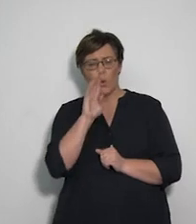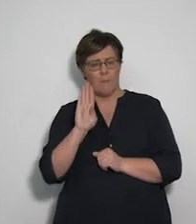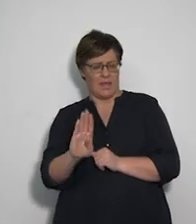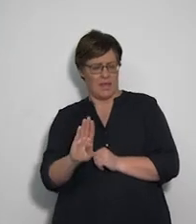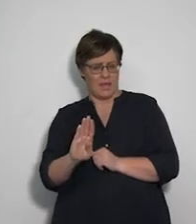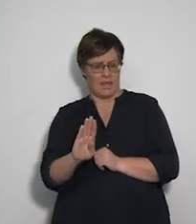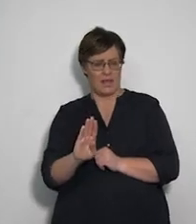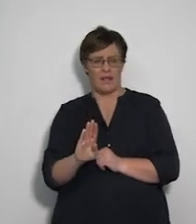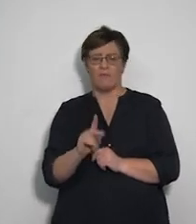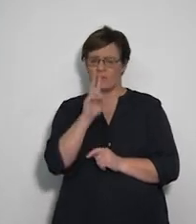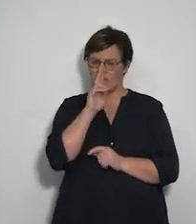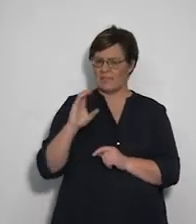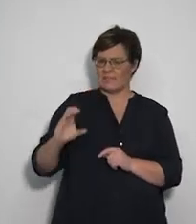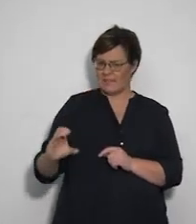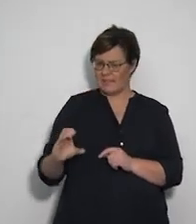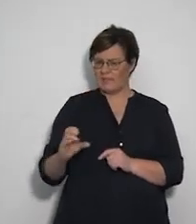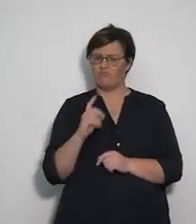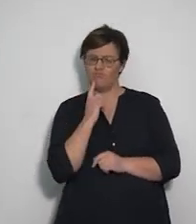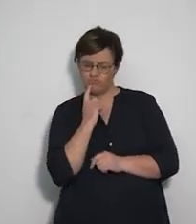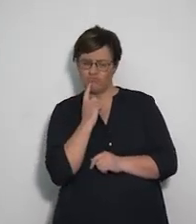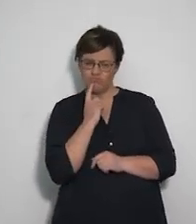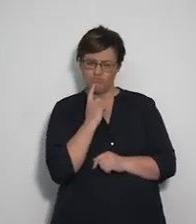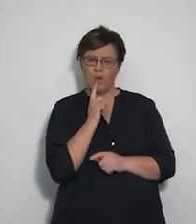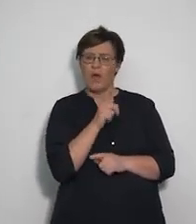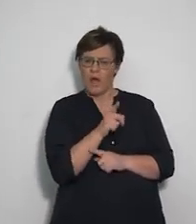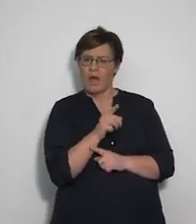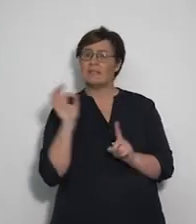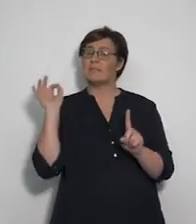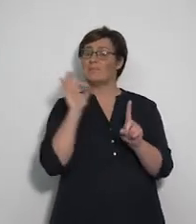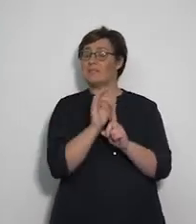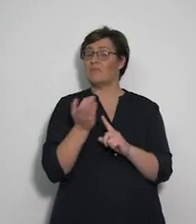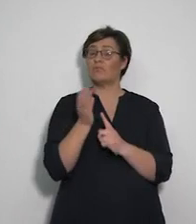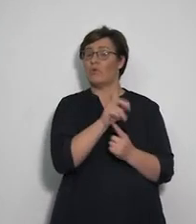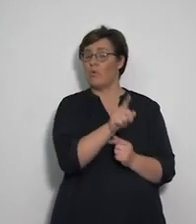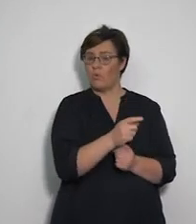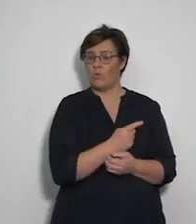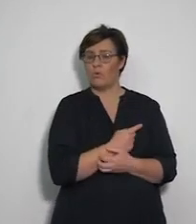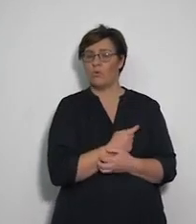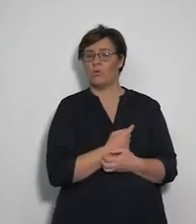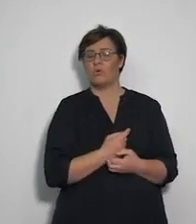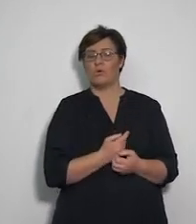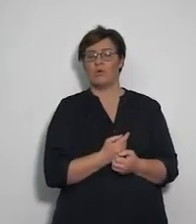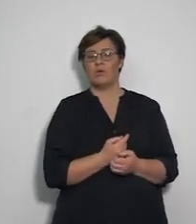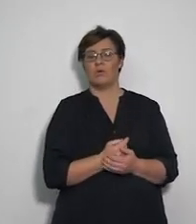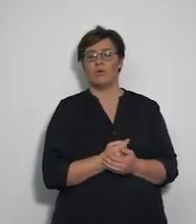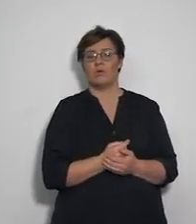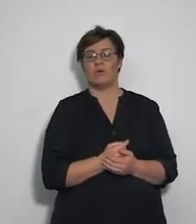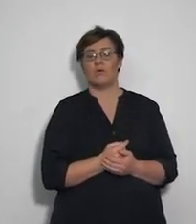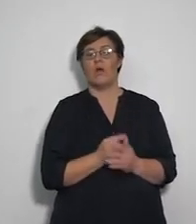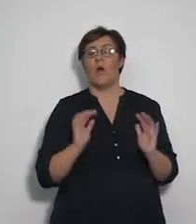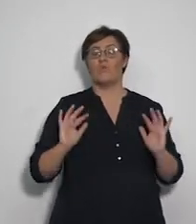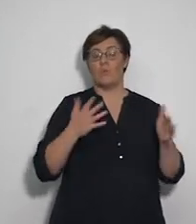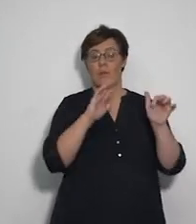structure B and if we look at structure C, we can clearly see that it is pointing specifically to what we refer to as B points to